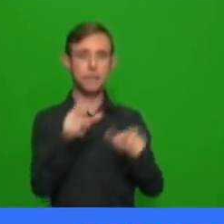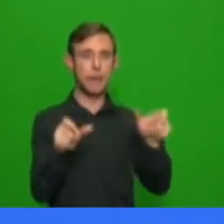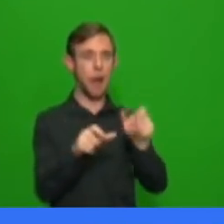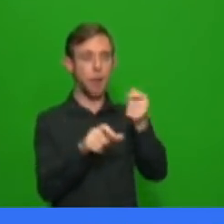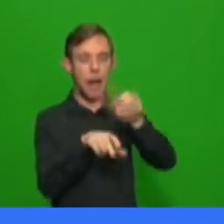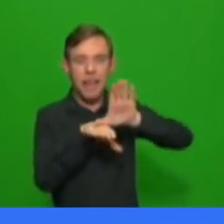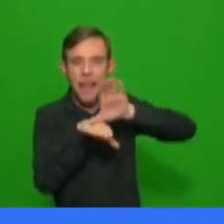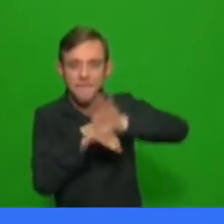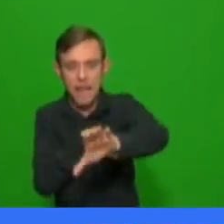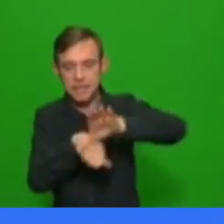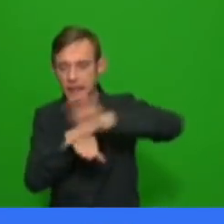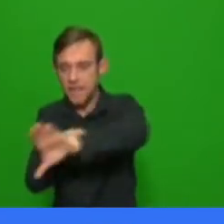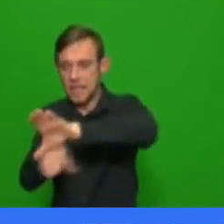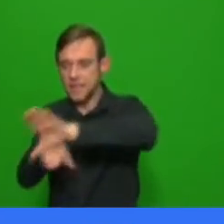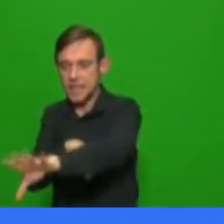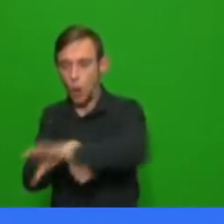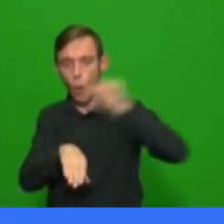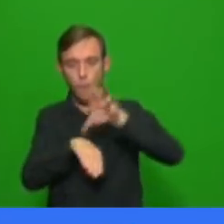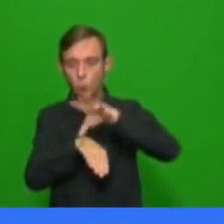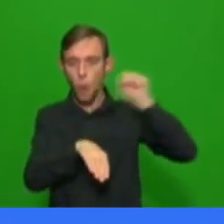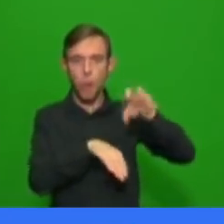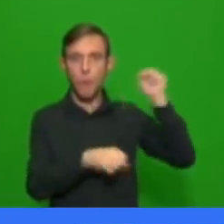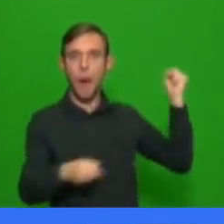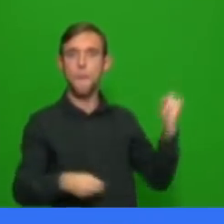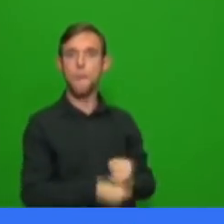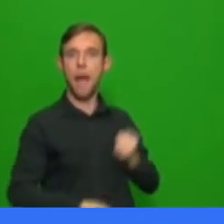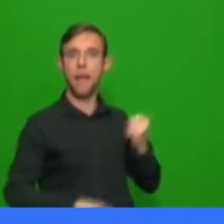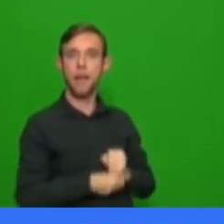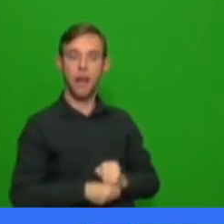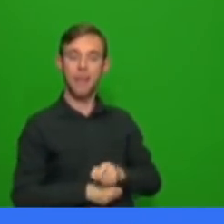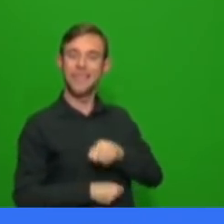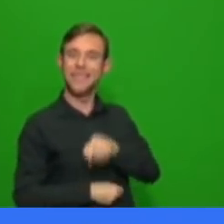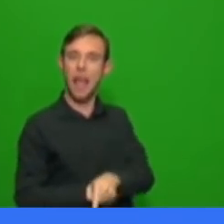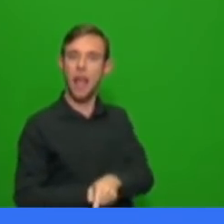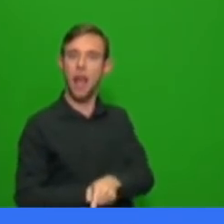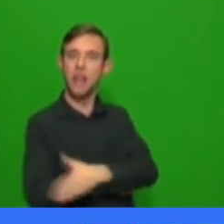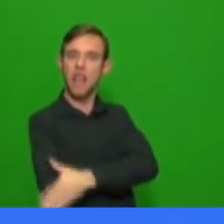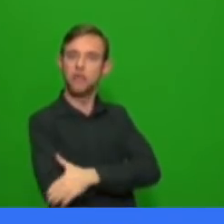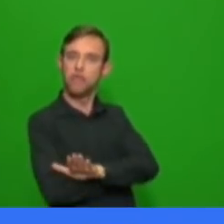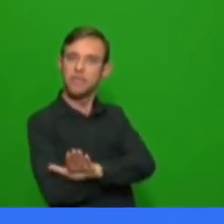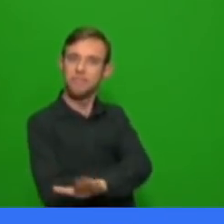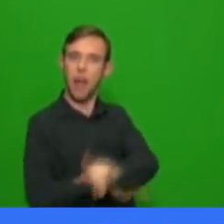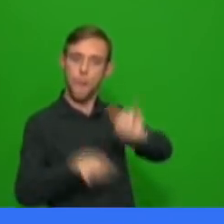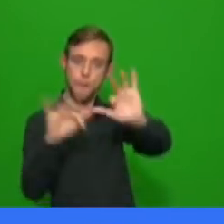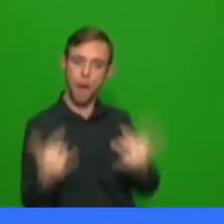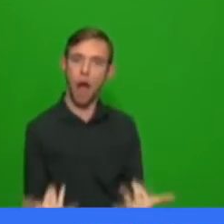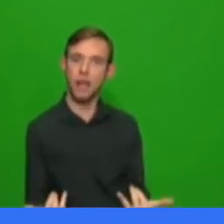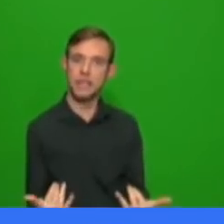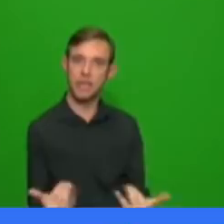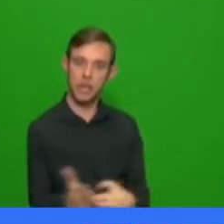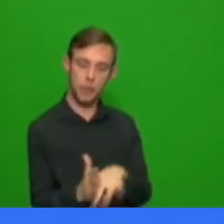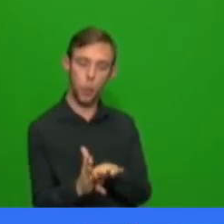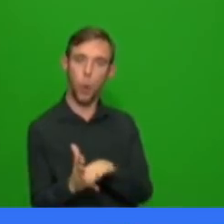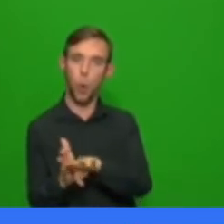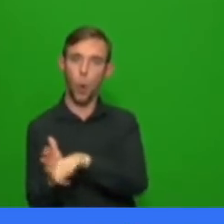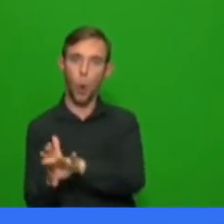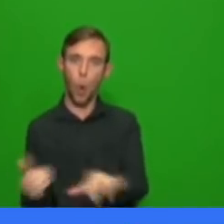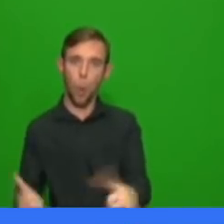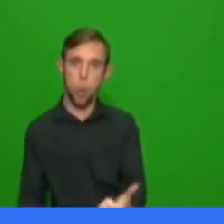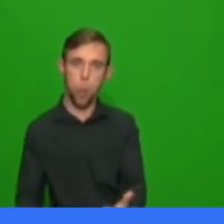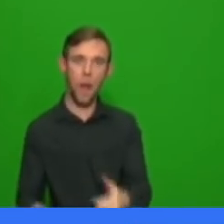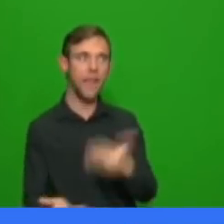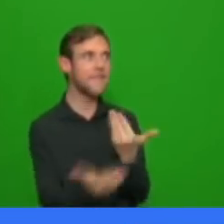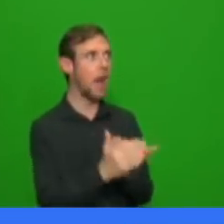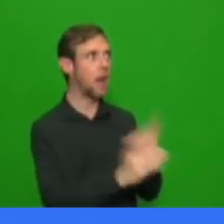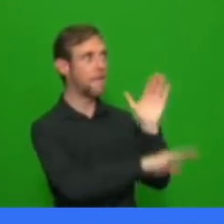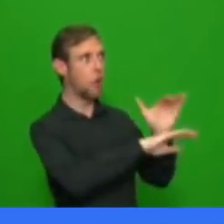to develop domestic capital markets so that they could actually attract foreigners into their domestic market, so